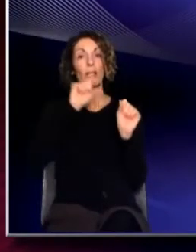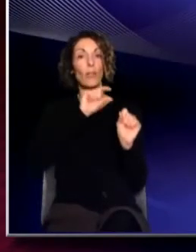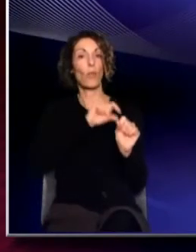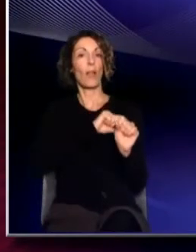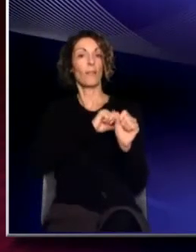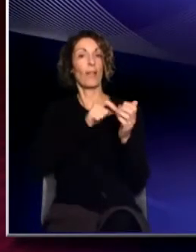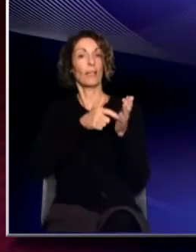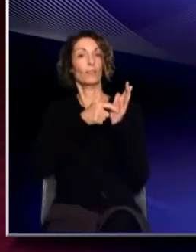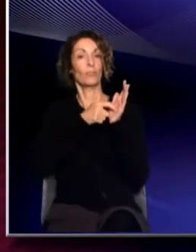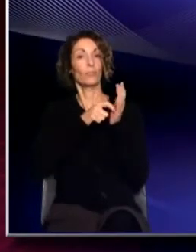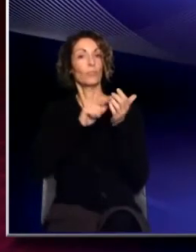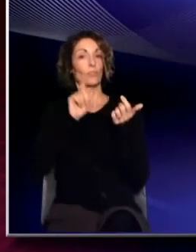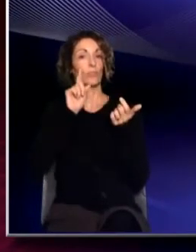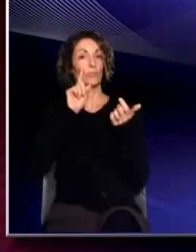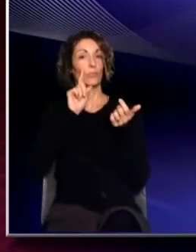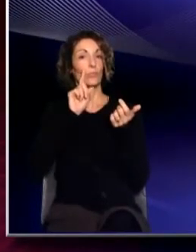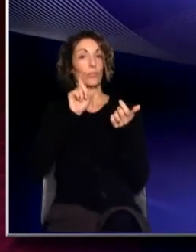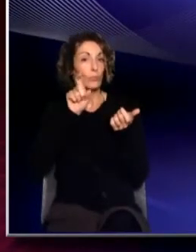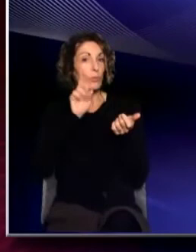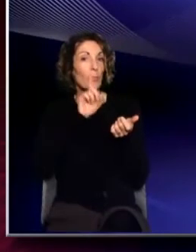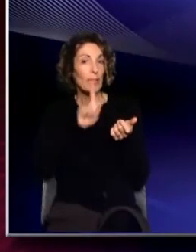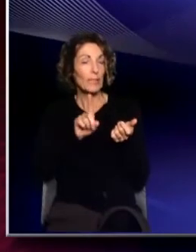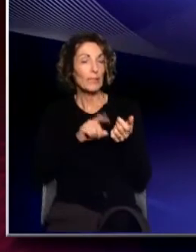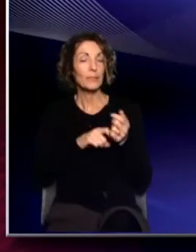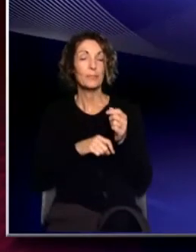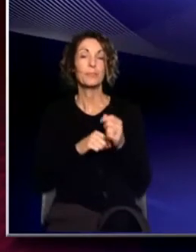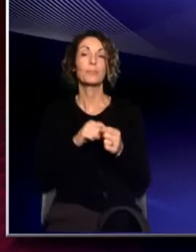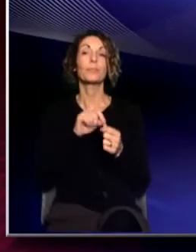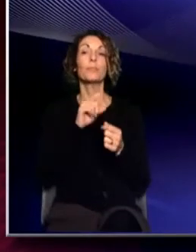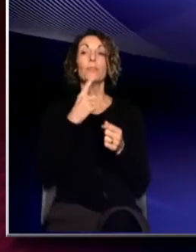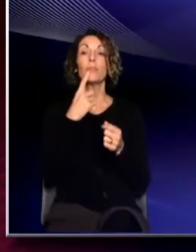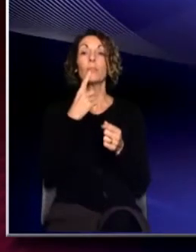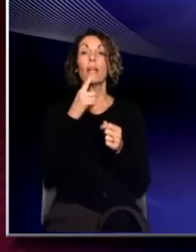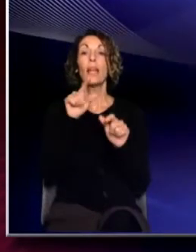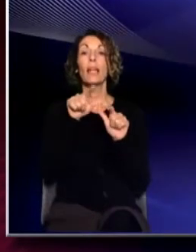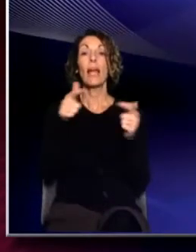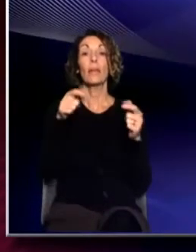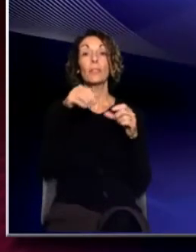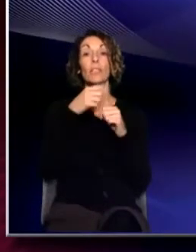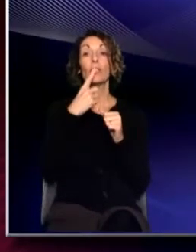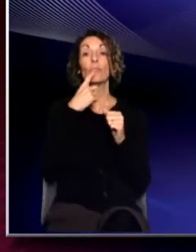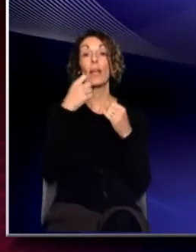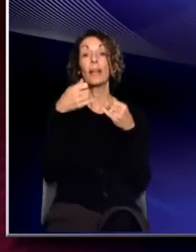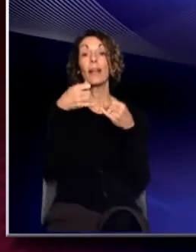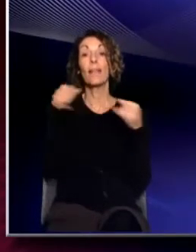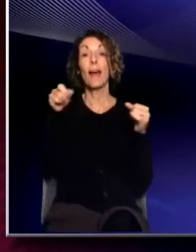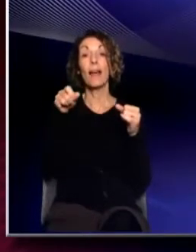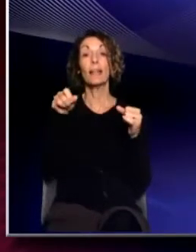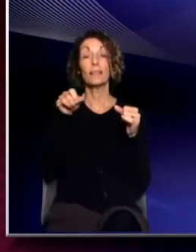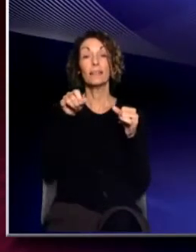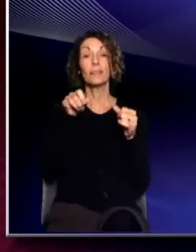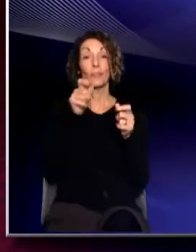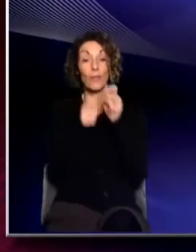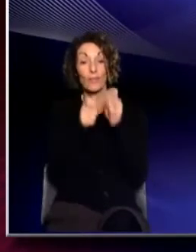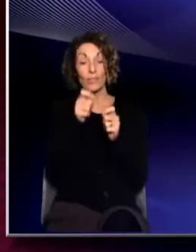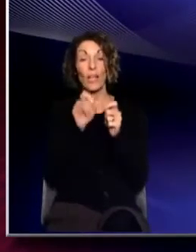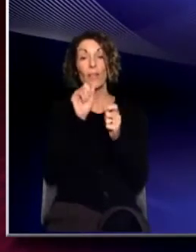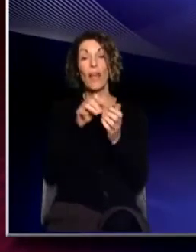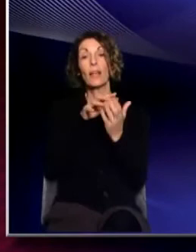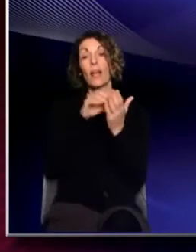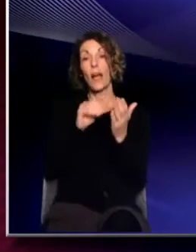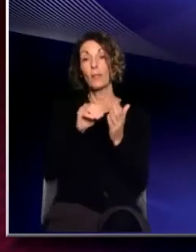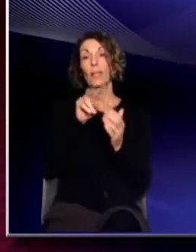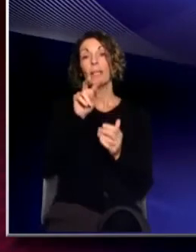are. The language that is included in the red line revisions actually mimics Title 15, Chapter